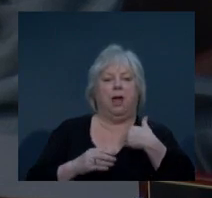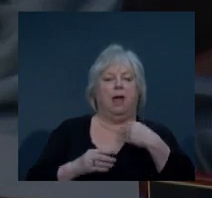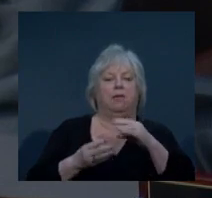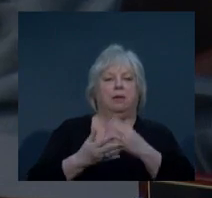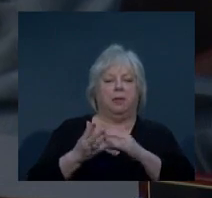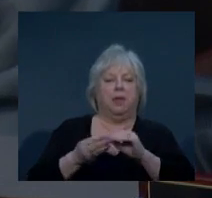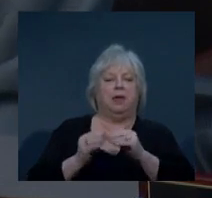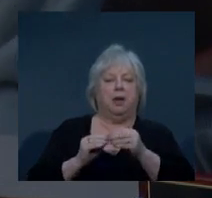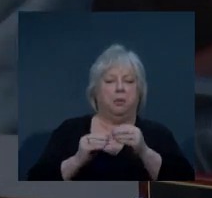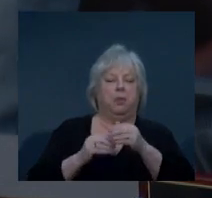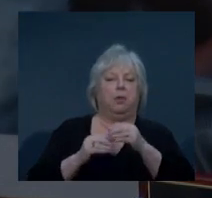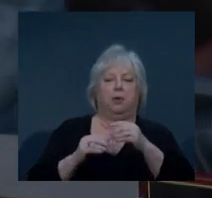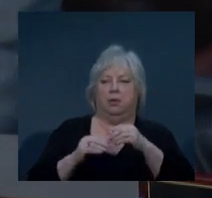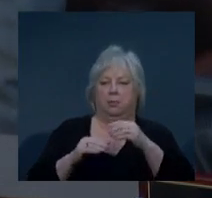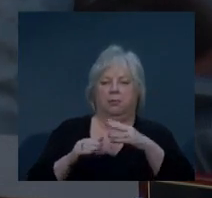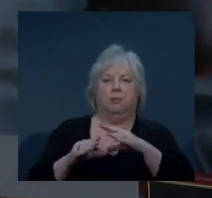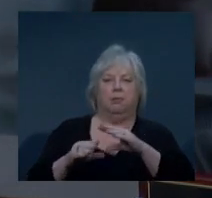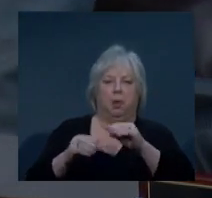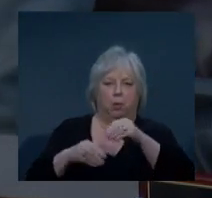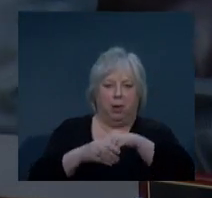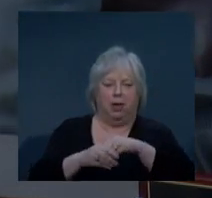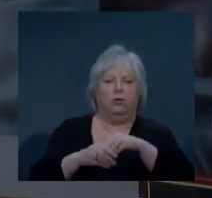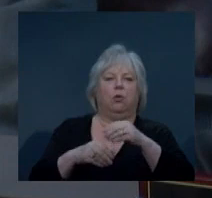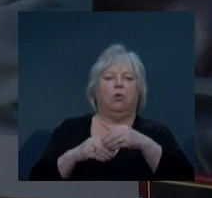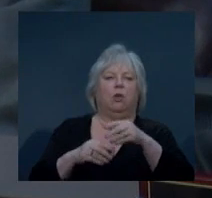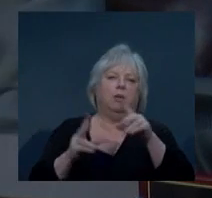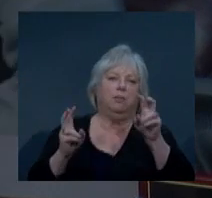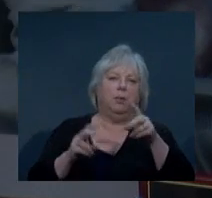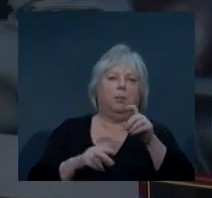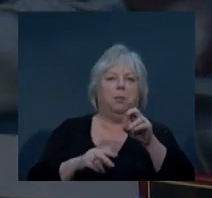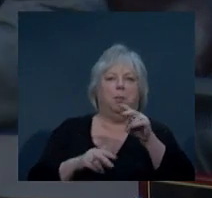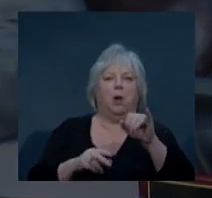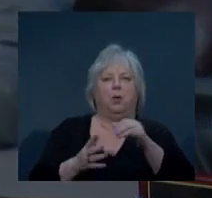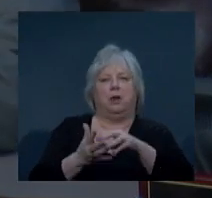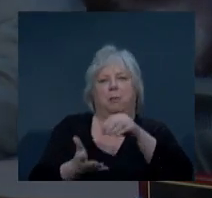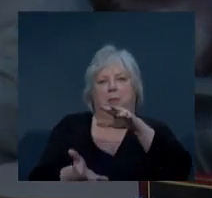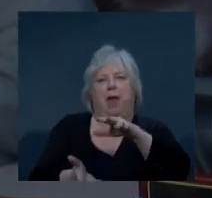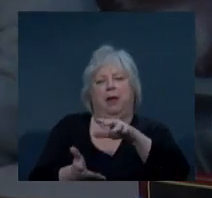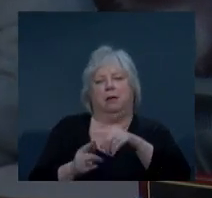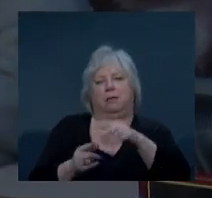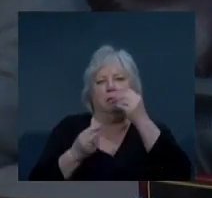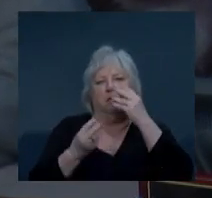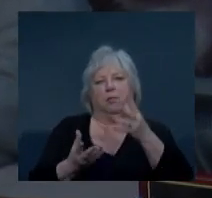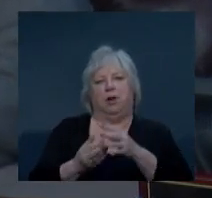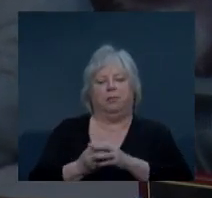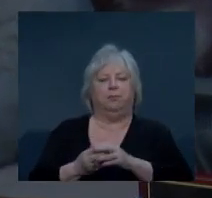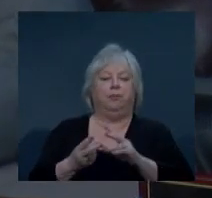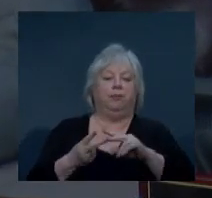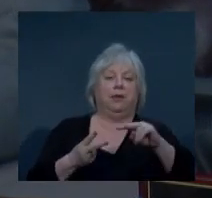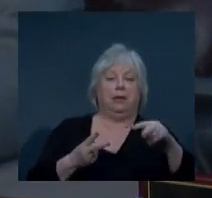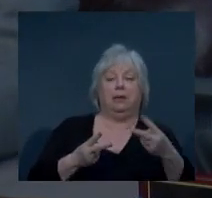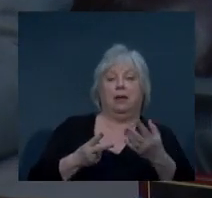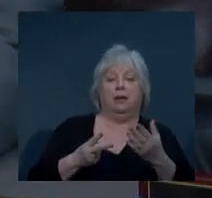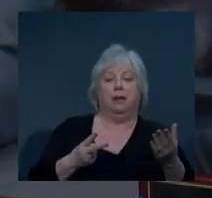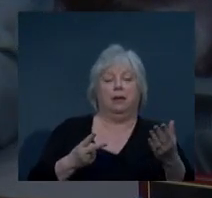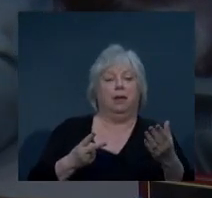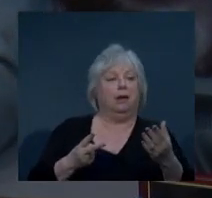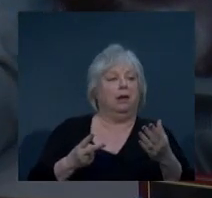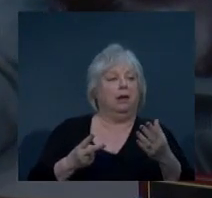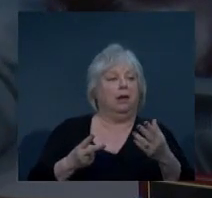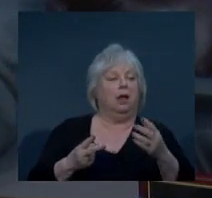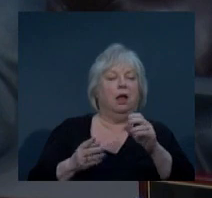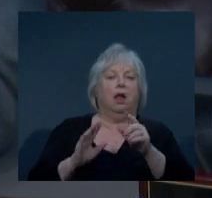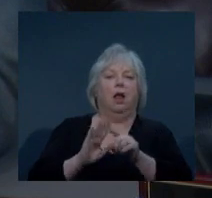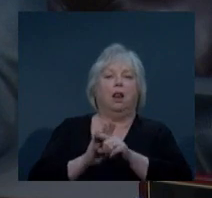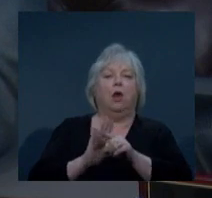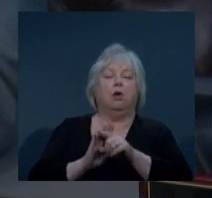numbers, because they're pretty startling. The second thing that I would like y'all to start looking at is alert centers.